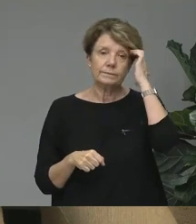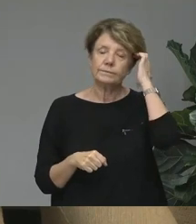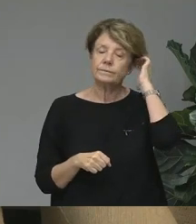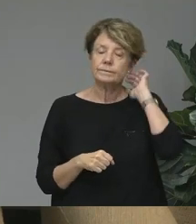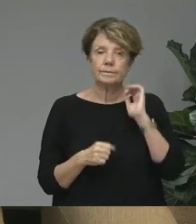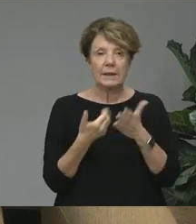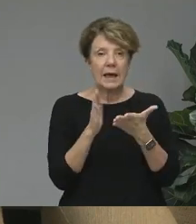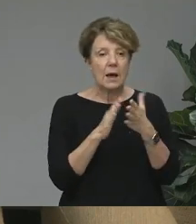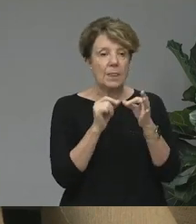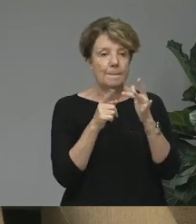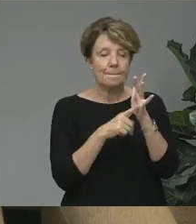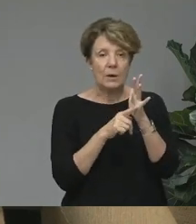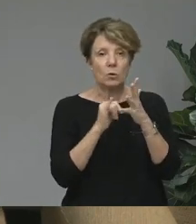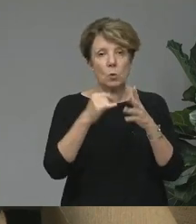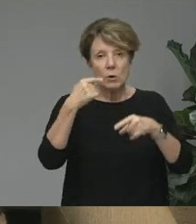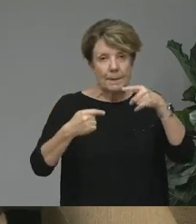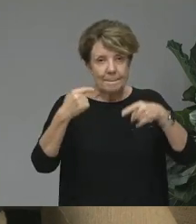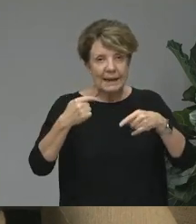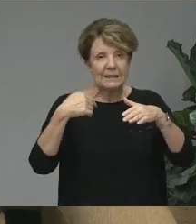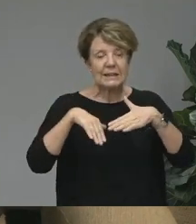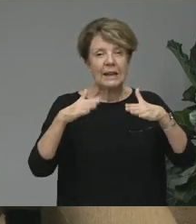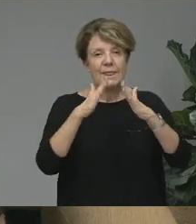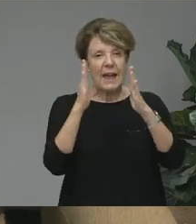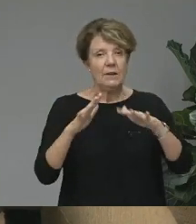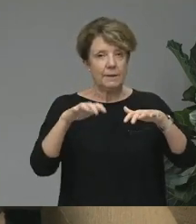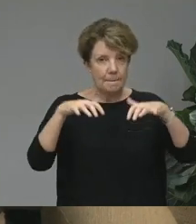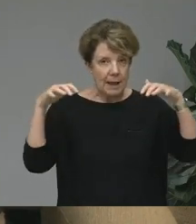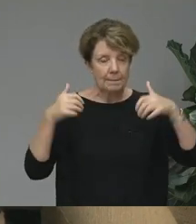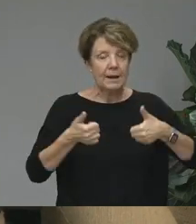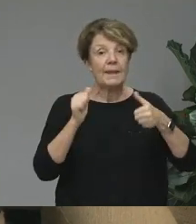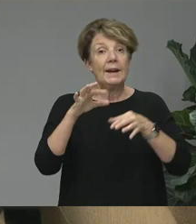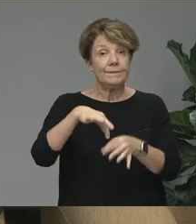bills were debated in the House and then voted on,